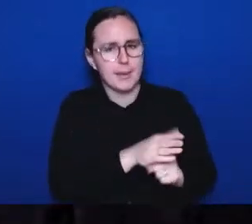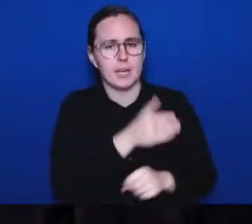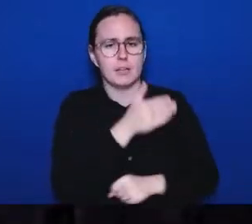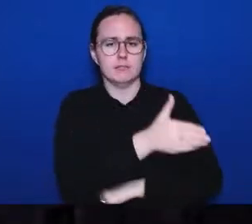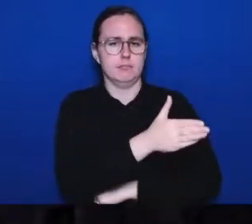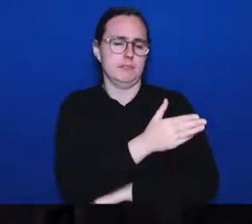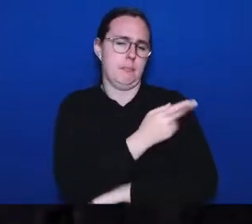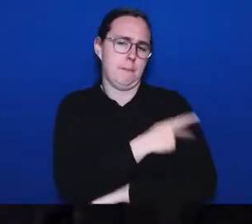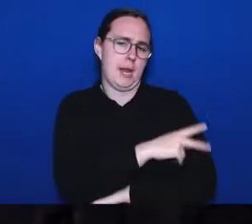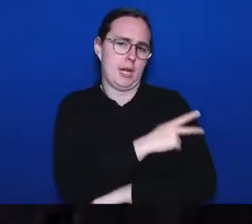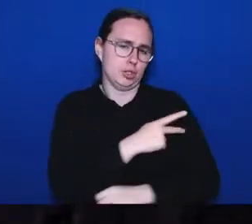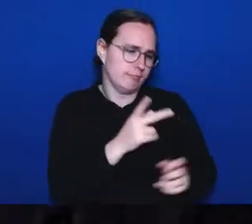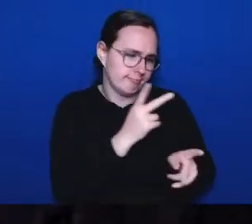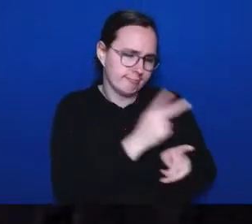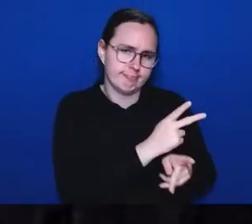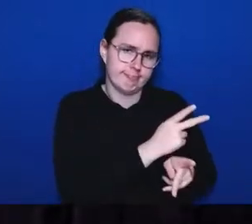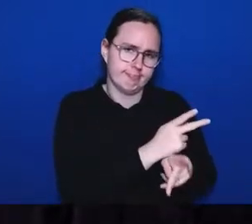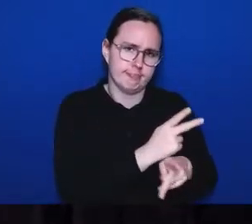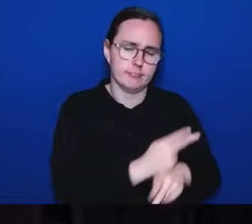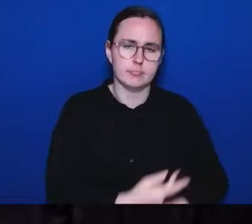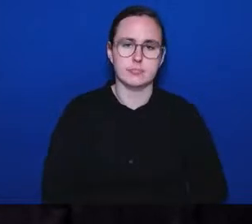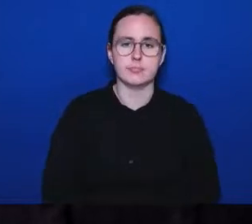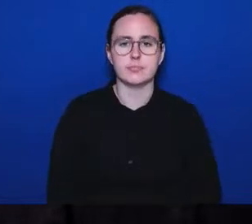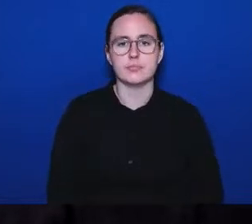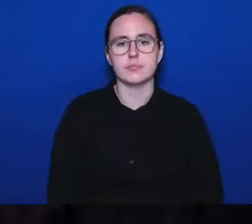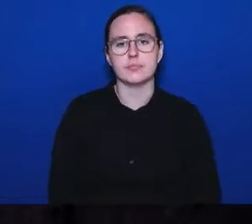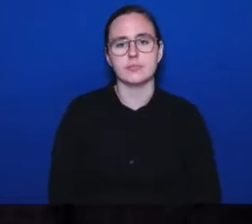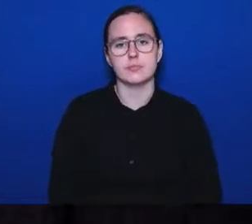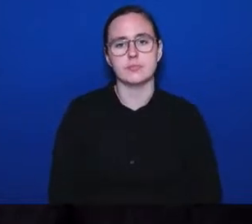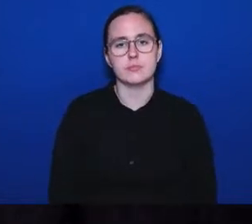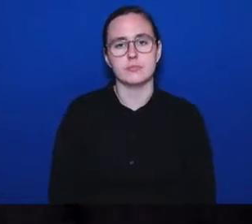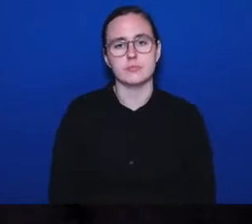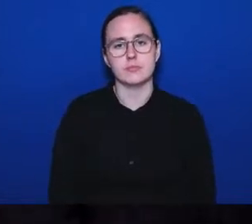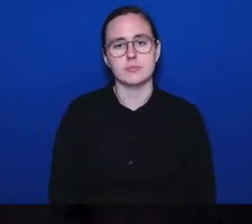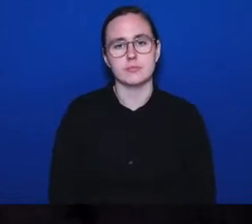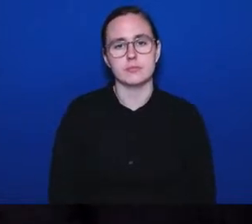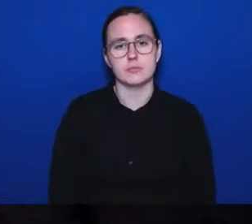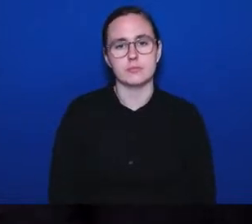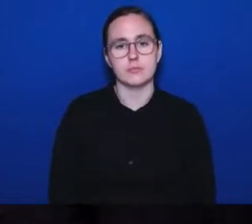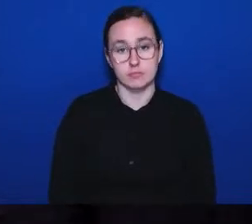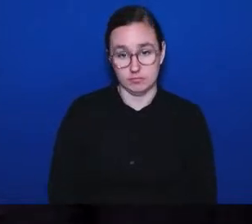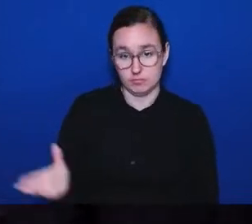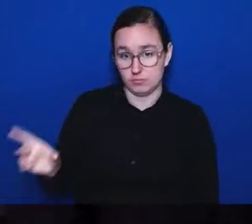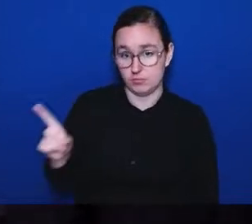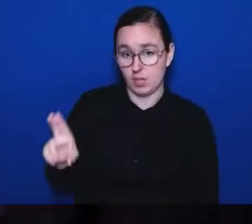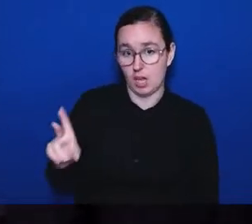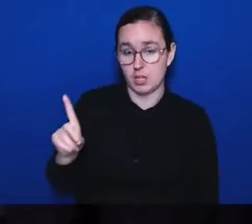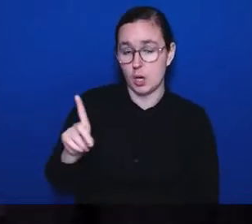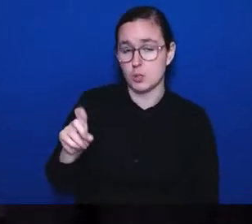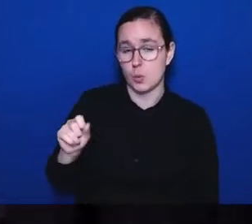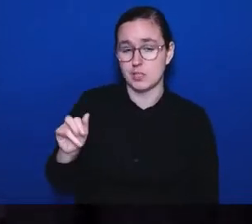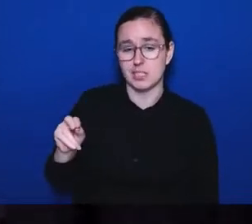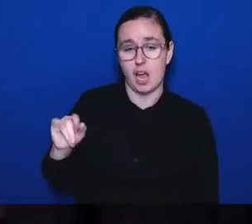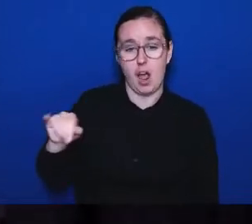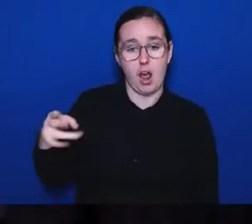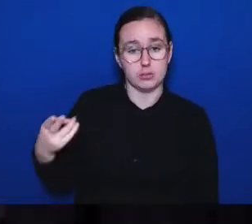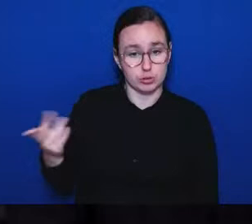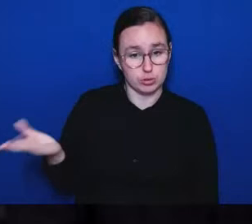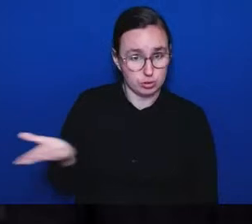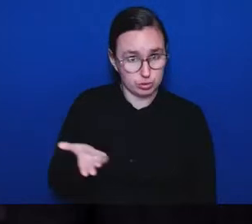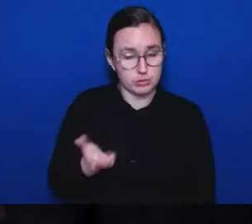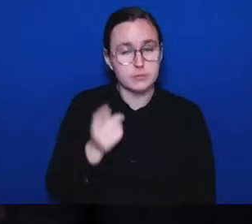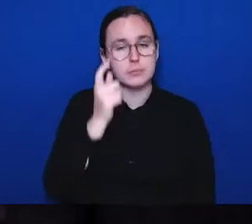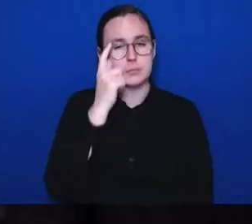Thank you, Richard, for the question. I'll just respond and reiterate some of Minister Dick's remarks for the latter part of the question. Absolutely, there's a role for